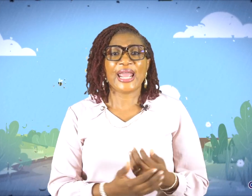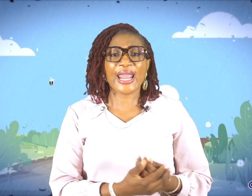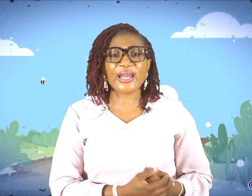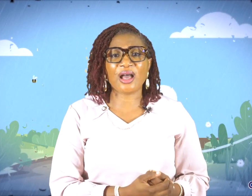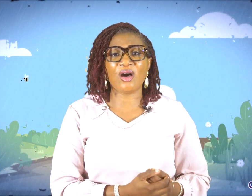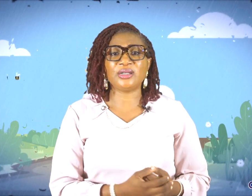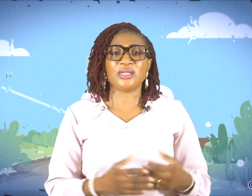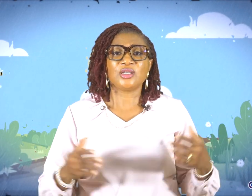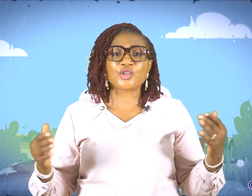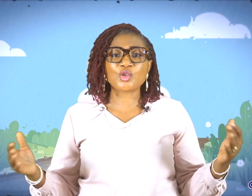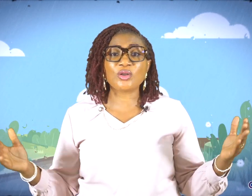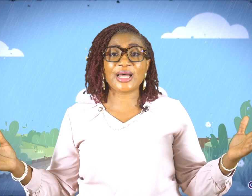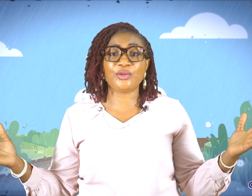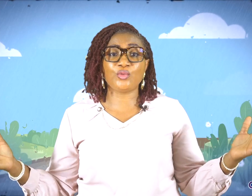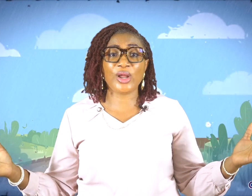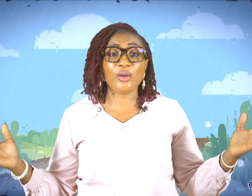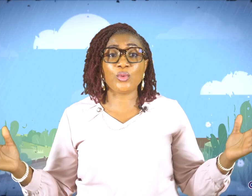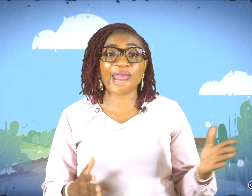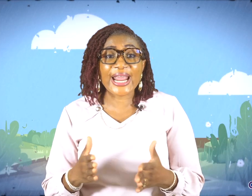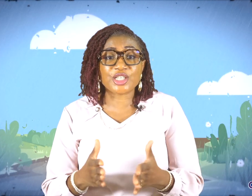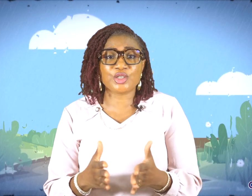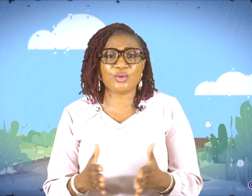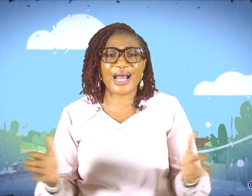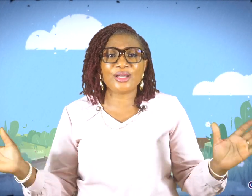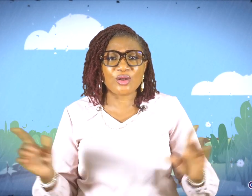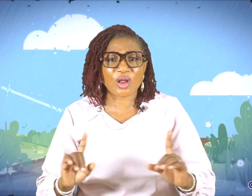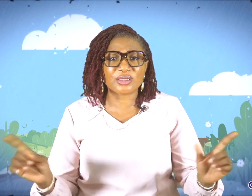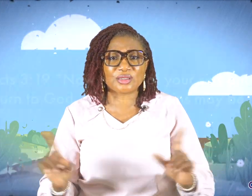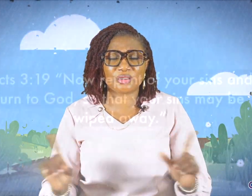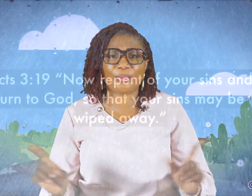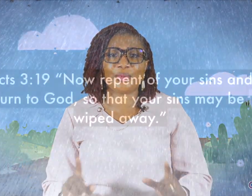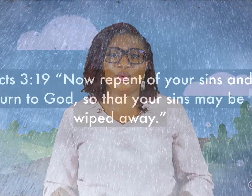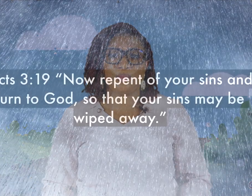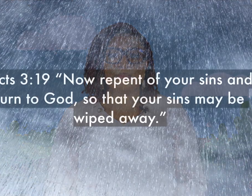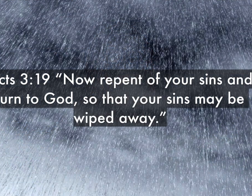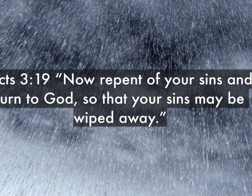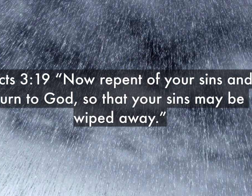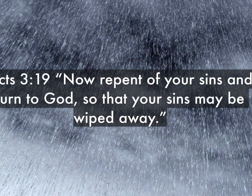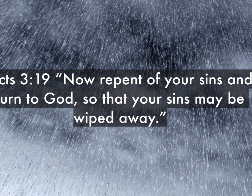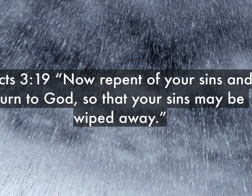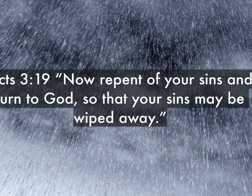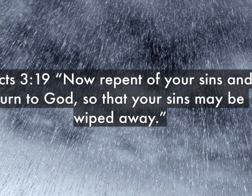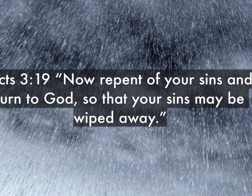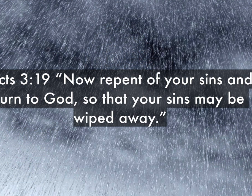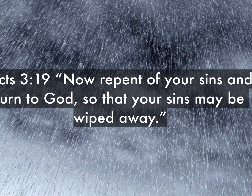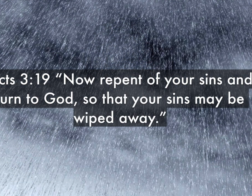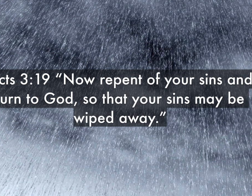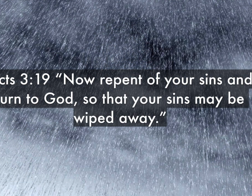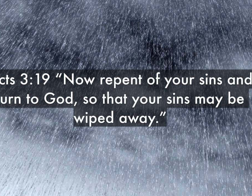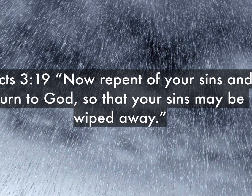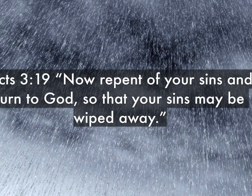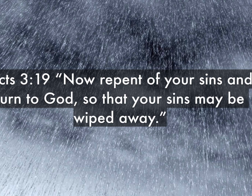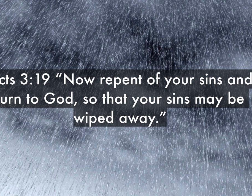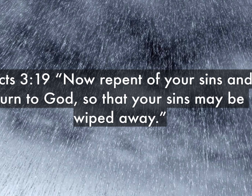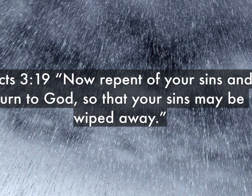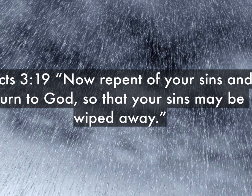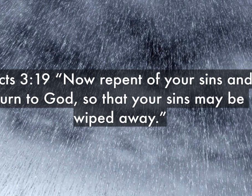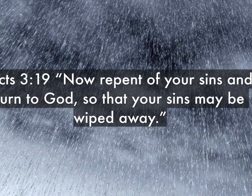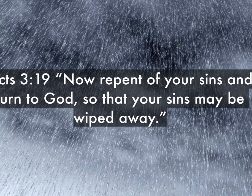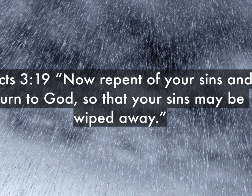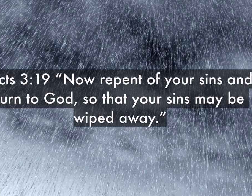remain in God, so that the rain will aid you and not stop you. Acts 3:19 says,